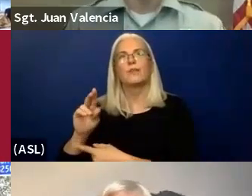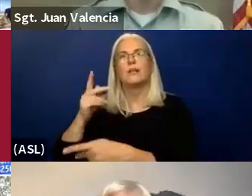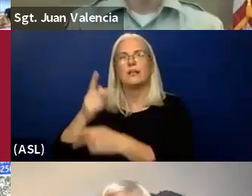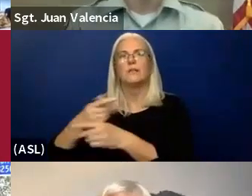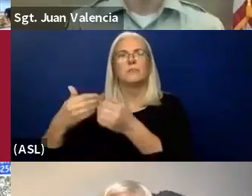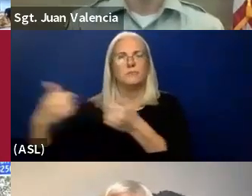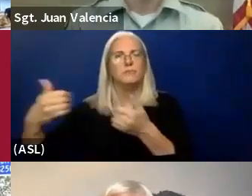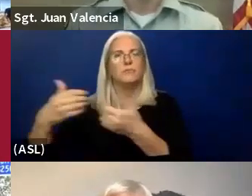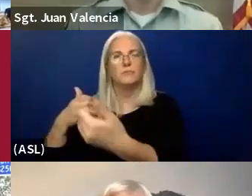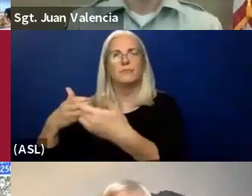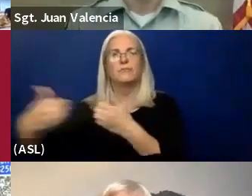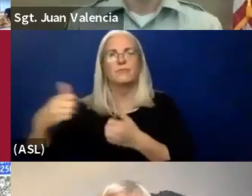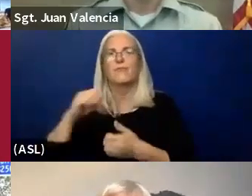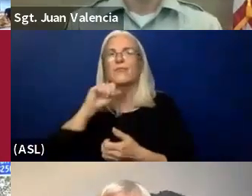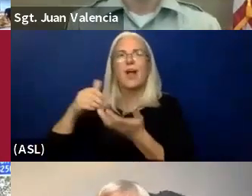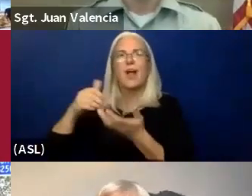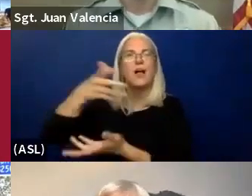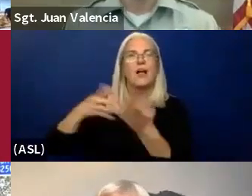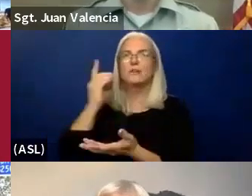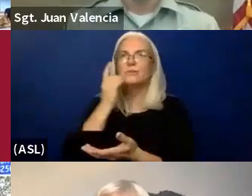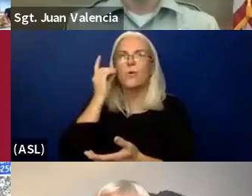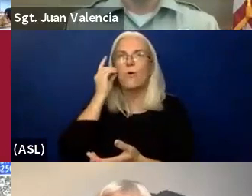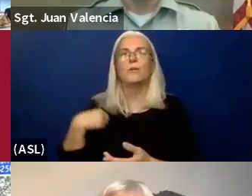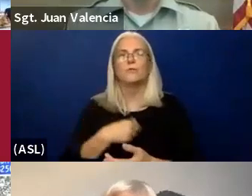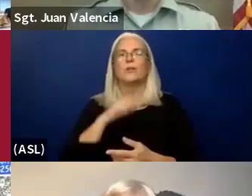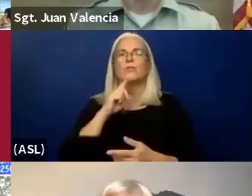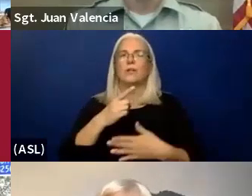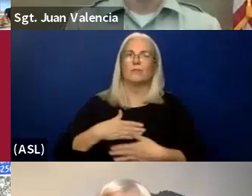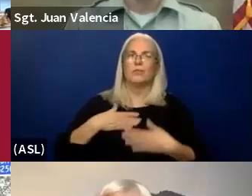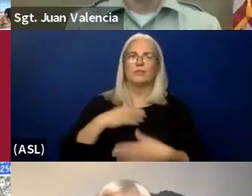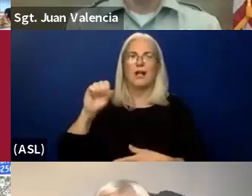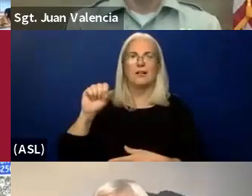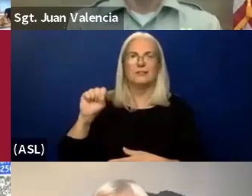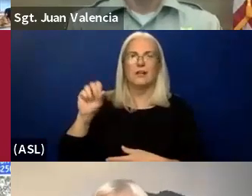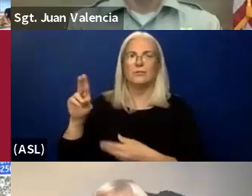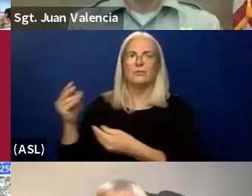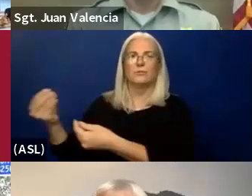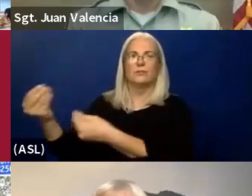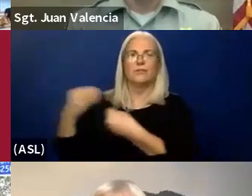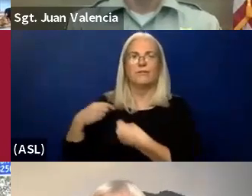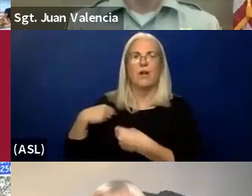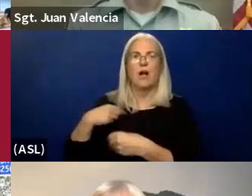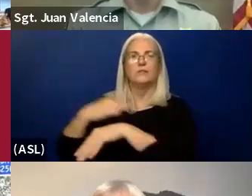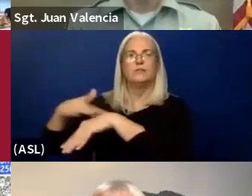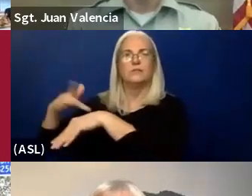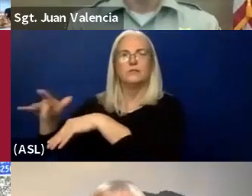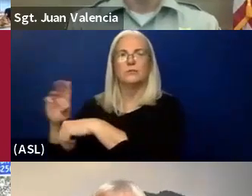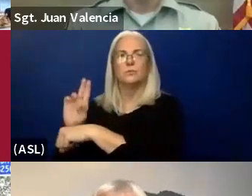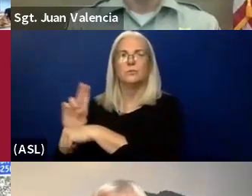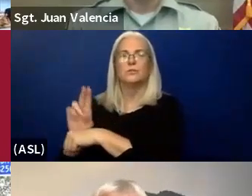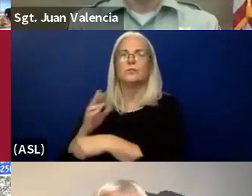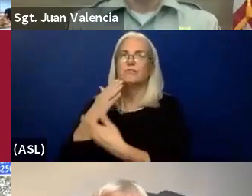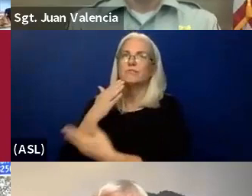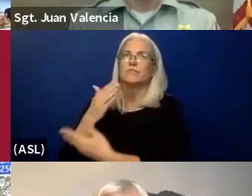partnership. We are ready as soon as is appropriate and approved